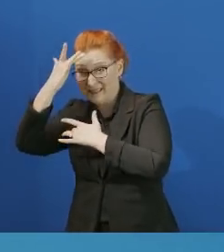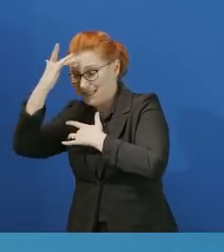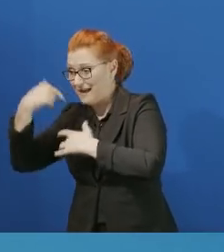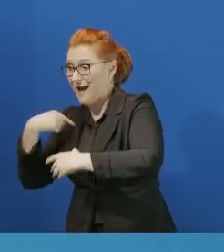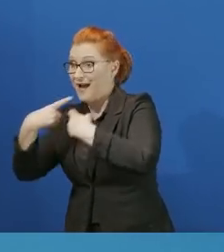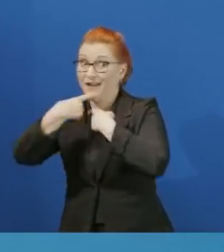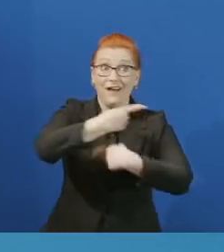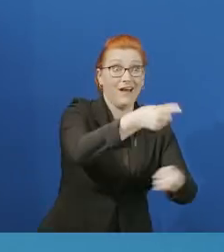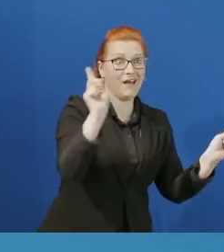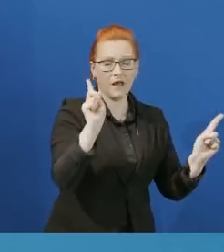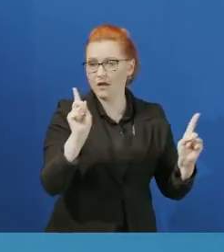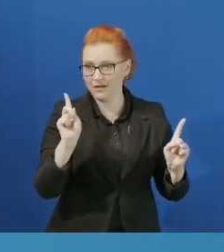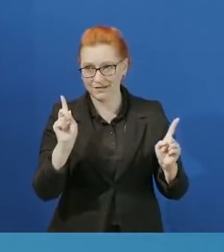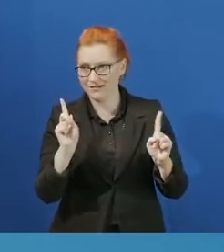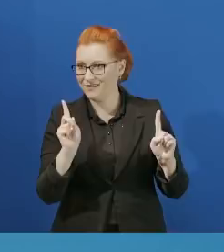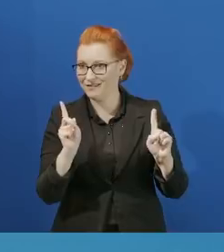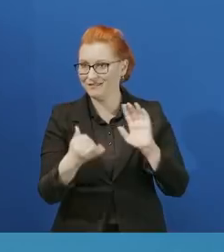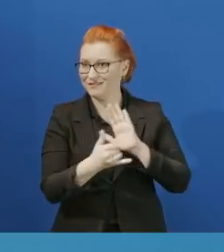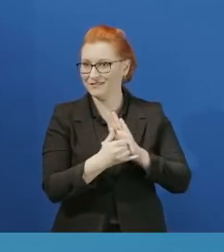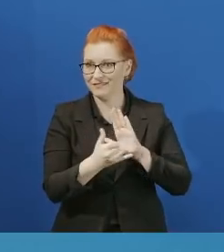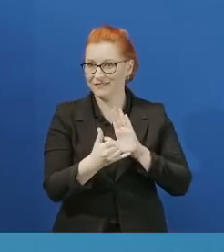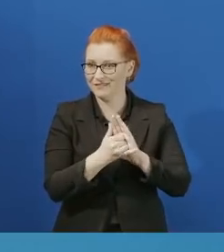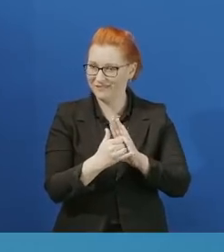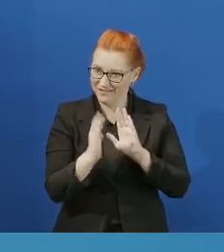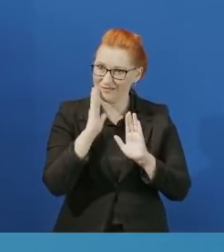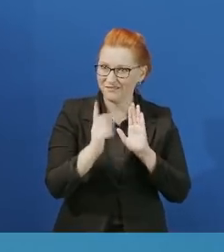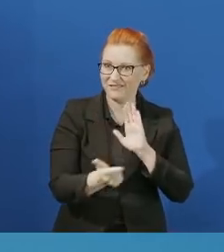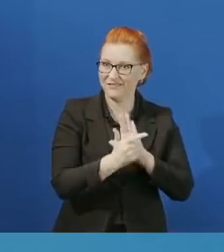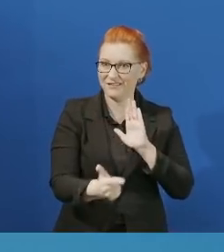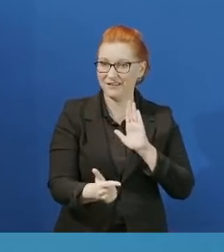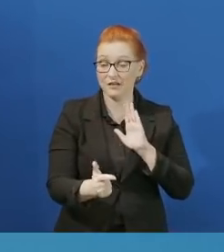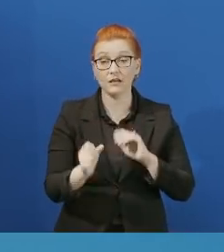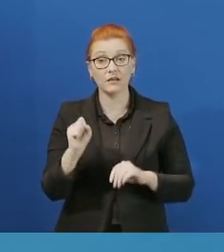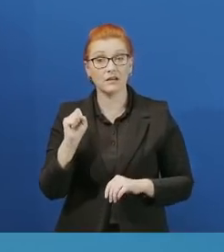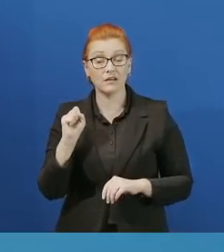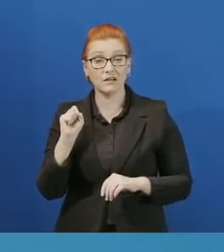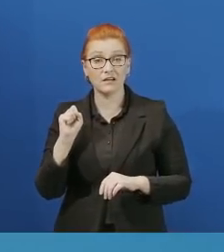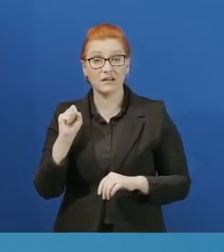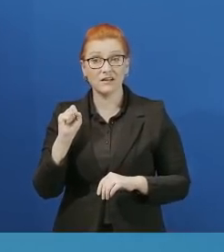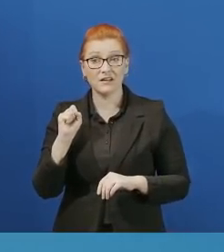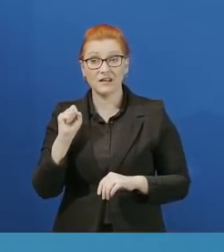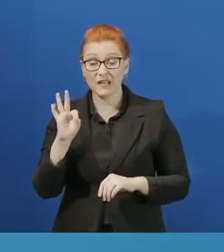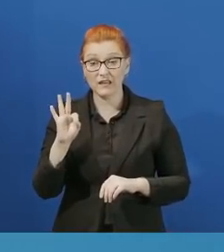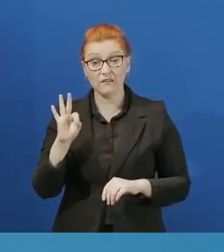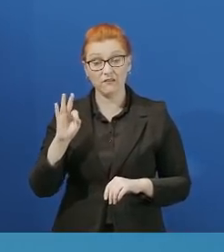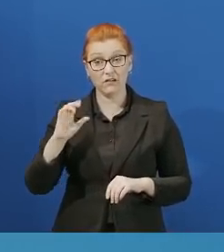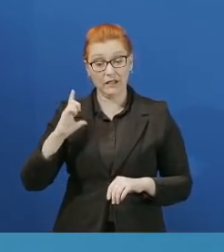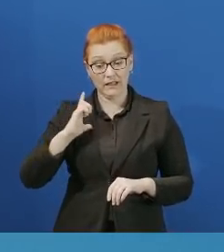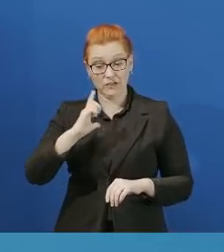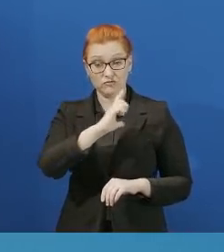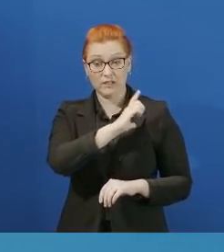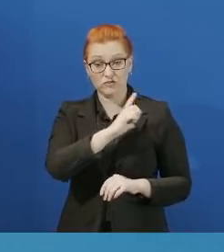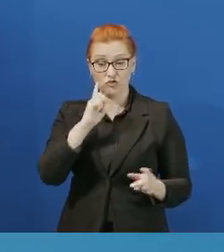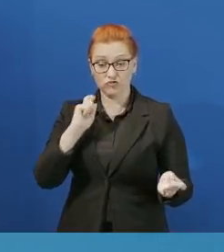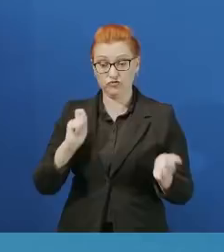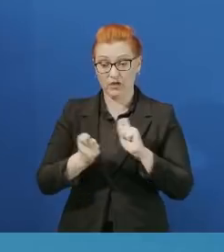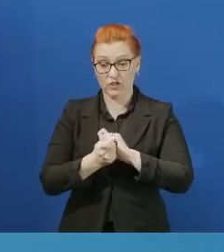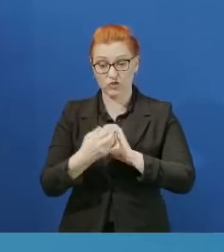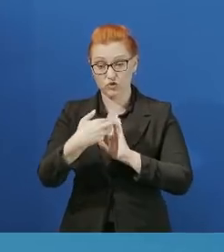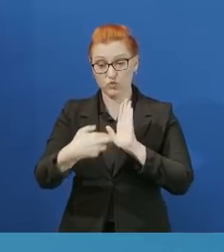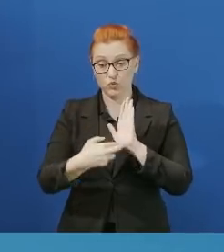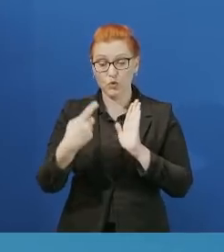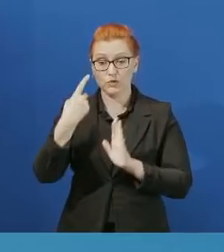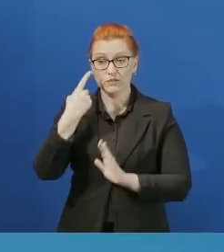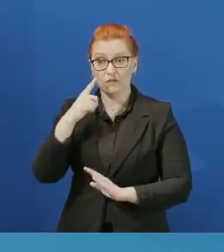the department's interpretation of what type of information we need to protect, I will happily release that. But I've got a lot